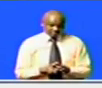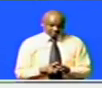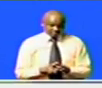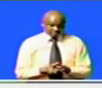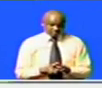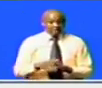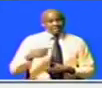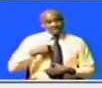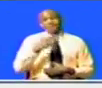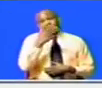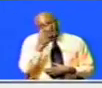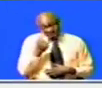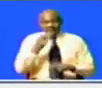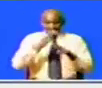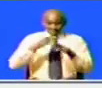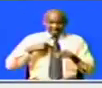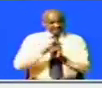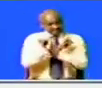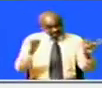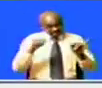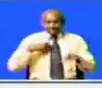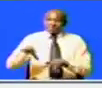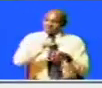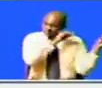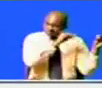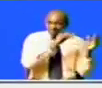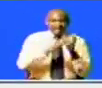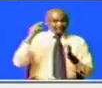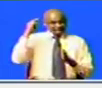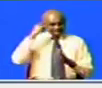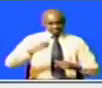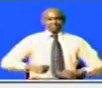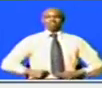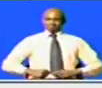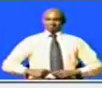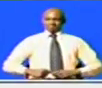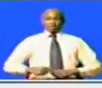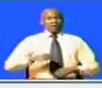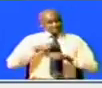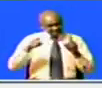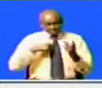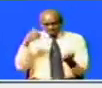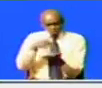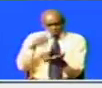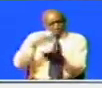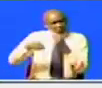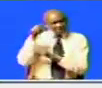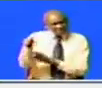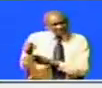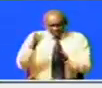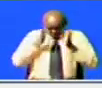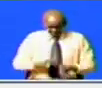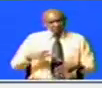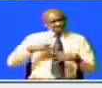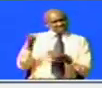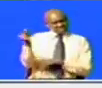I would rather bow out with my name intact and my head lifted high than be part of a process where personal